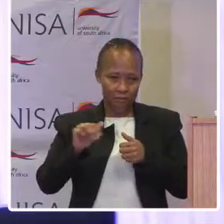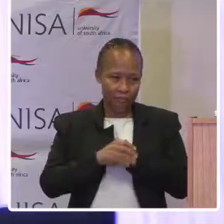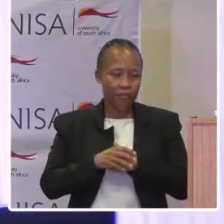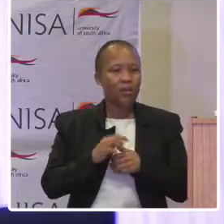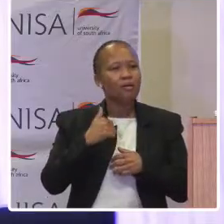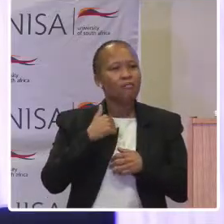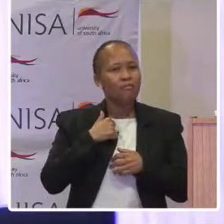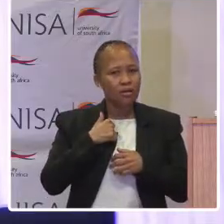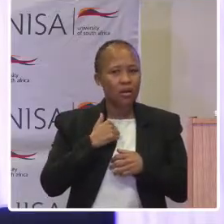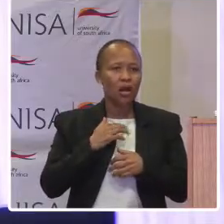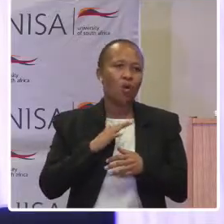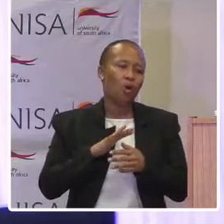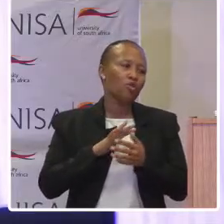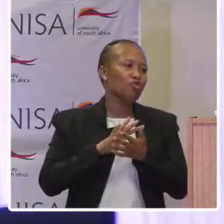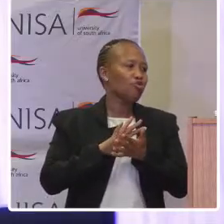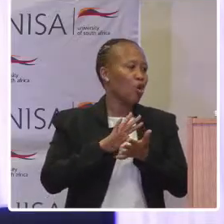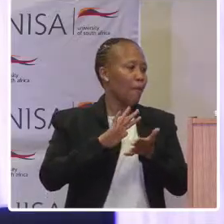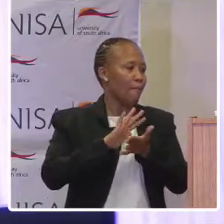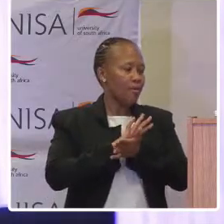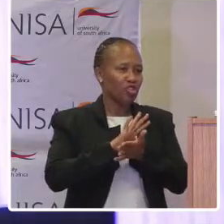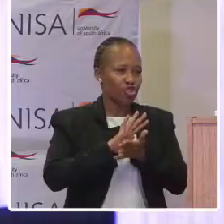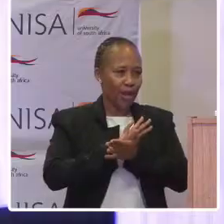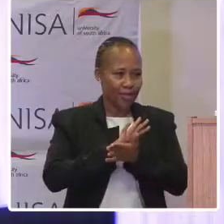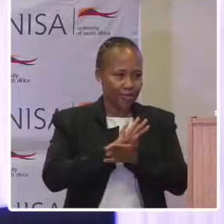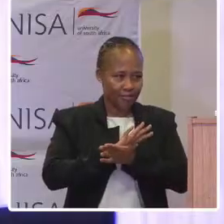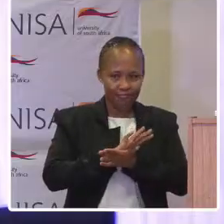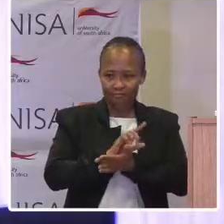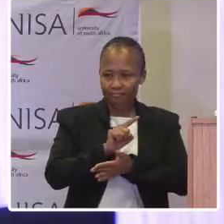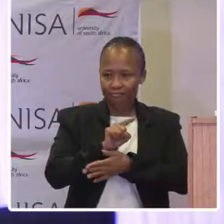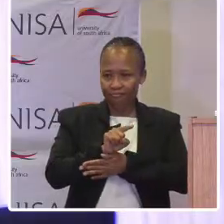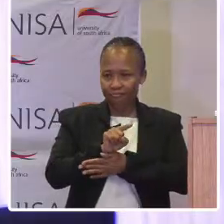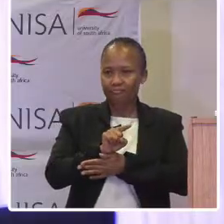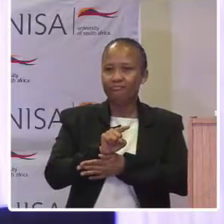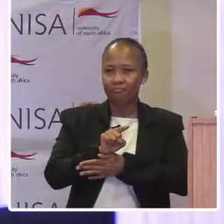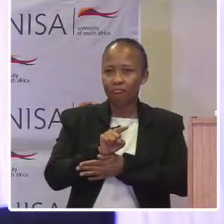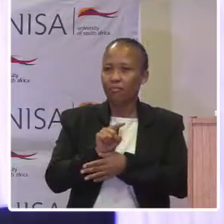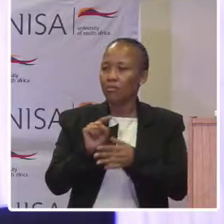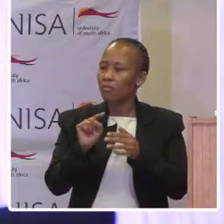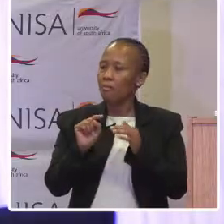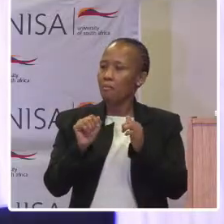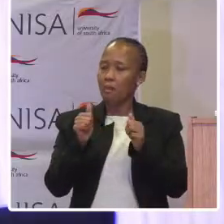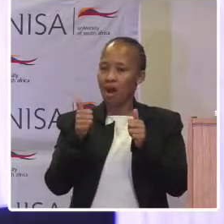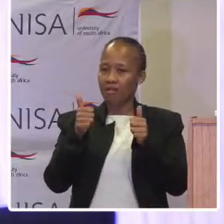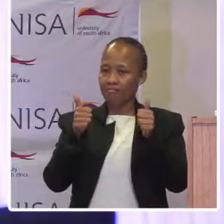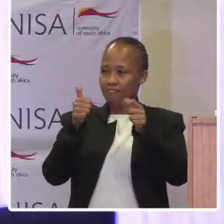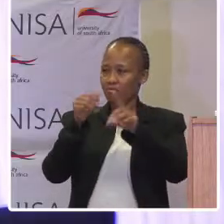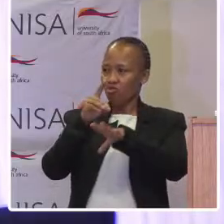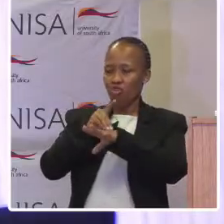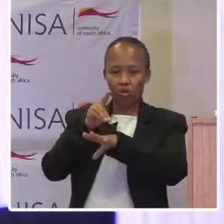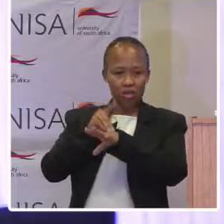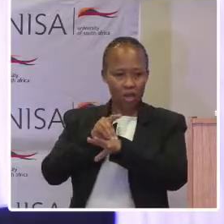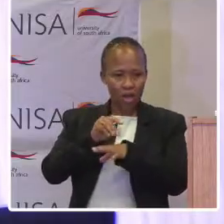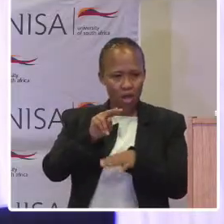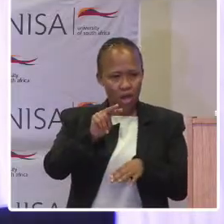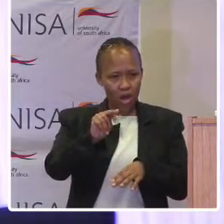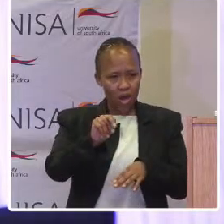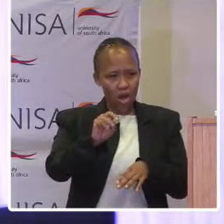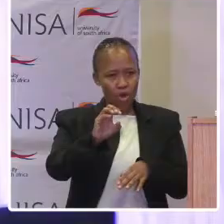my predecessors, starting from Dr. Nodri, who has welcomed us. Thank you,